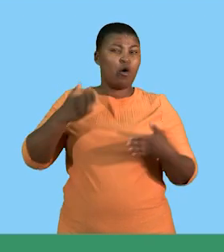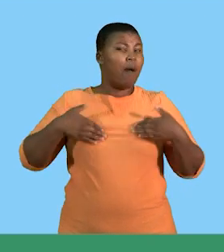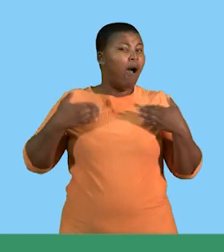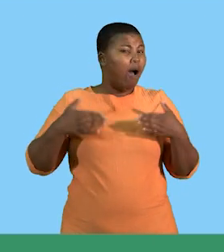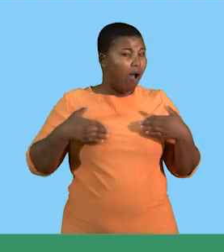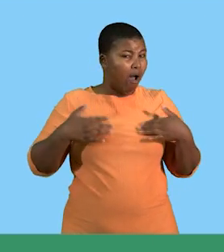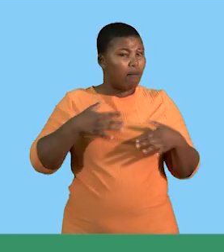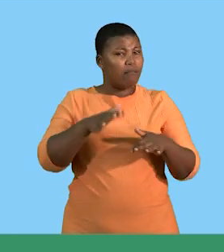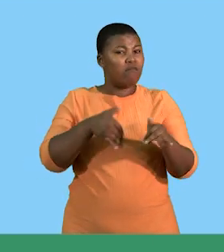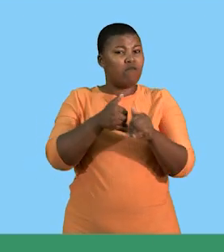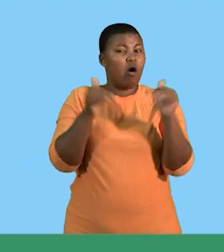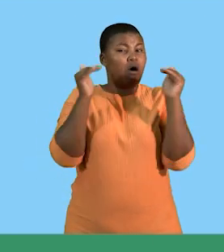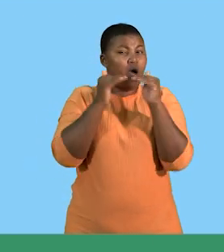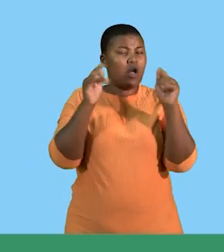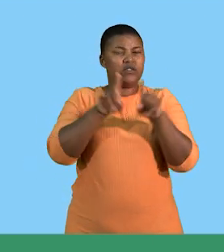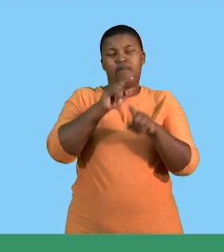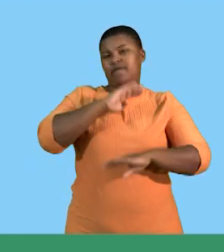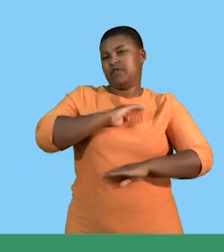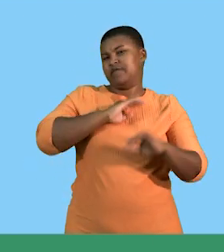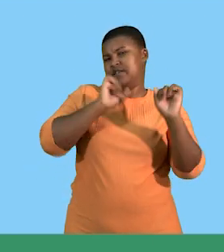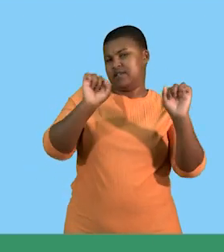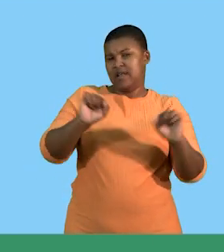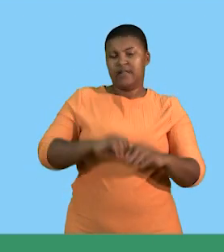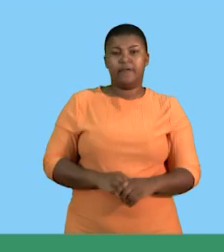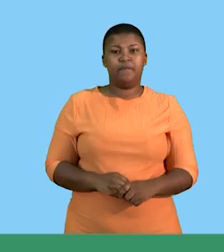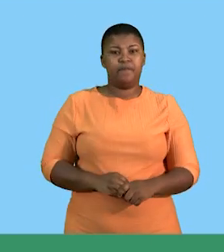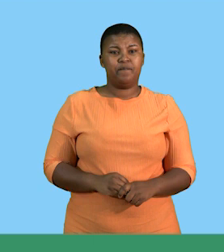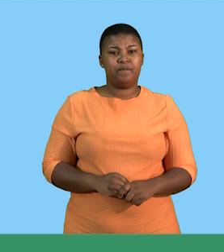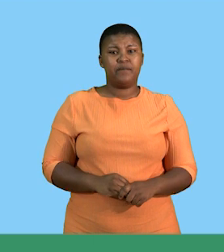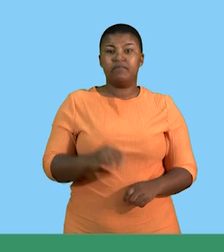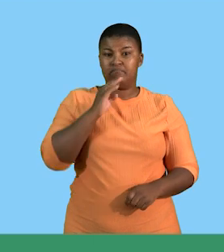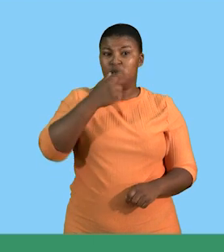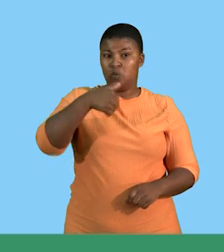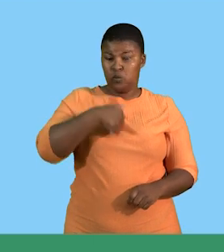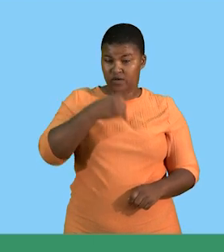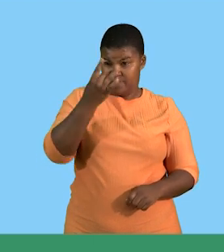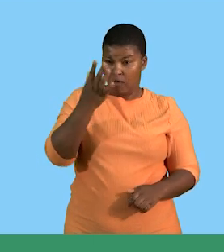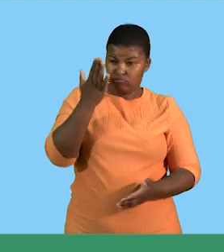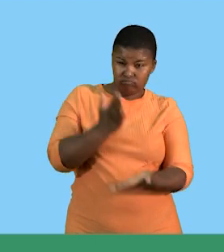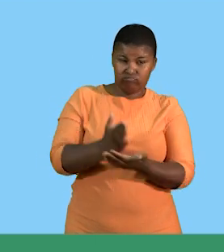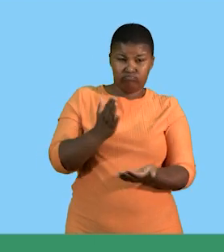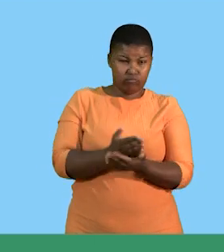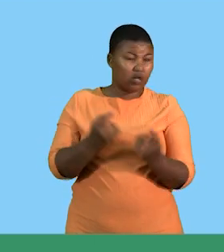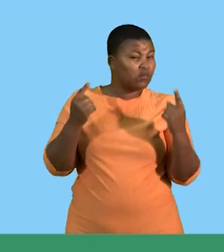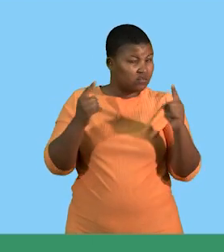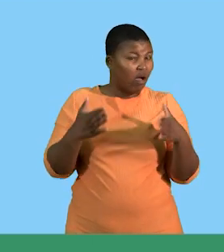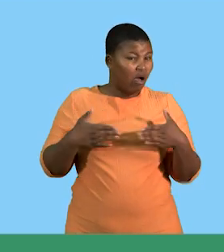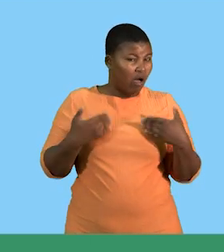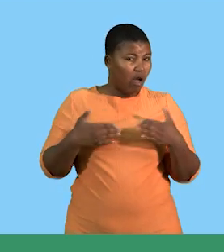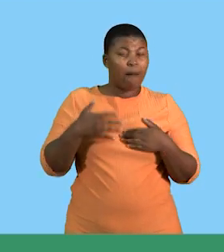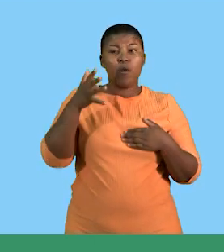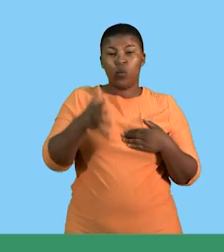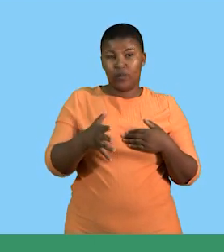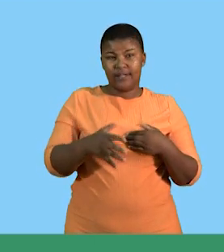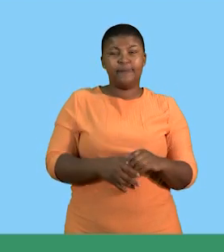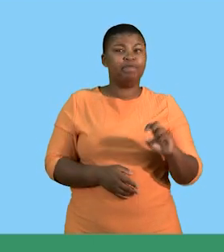characteristics of a quality product. And we are guaranteeing them a degree of excellence. And we are doing this by using